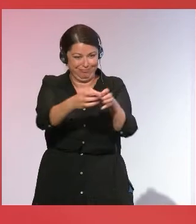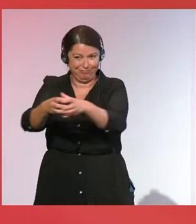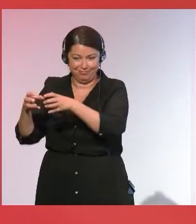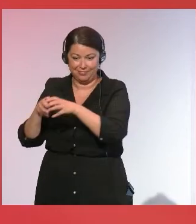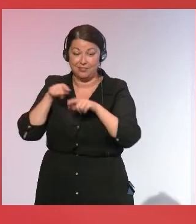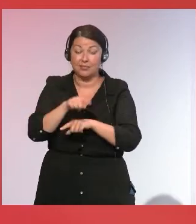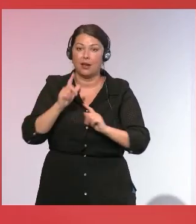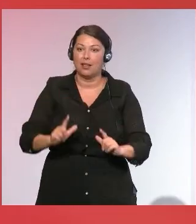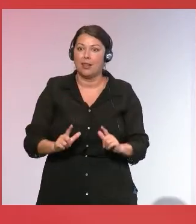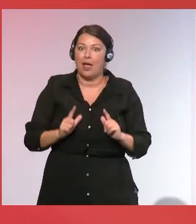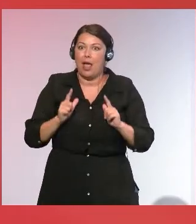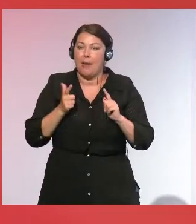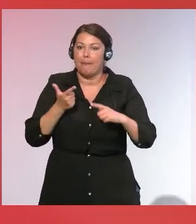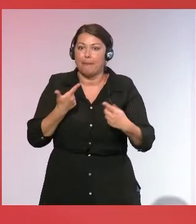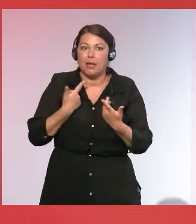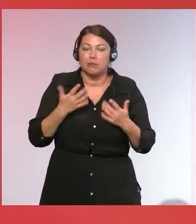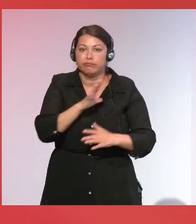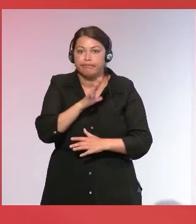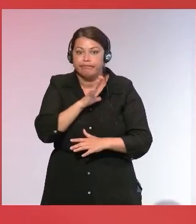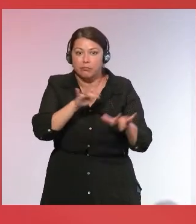community level effects.